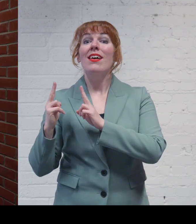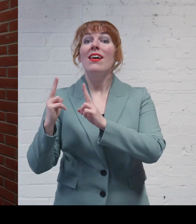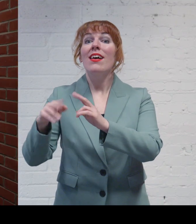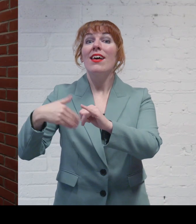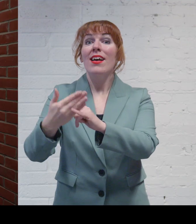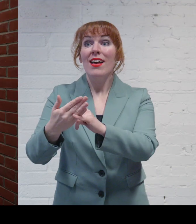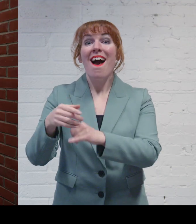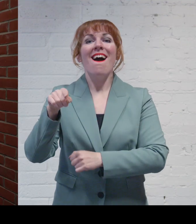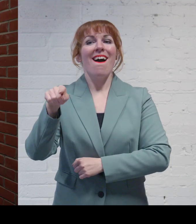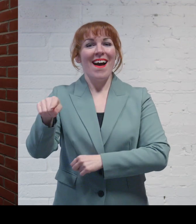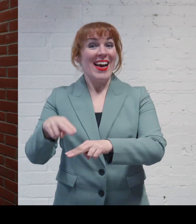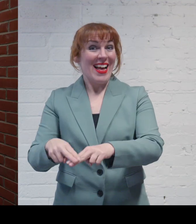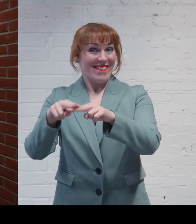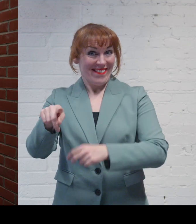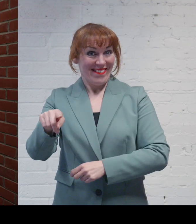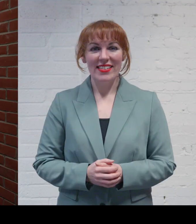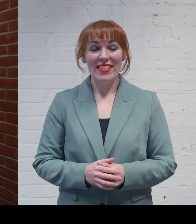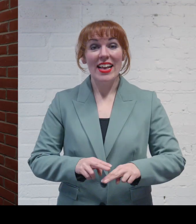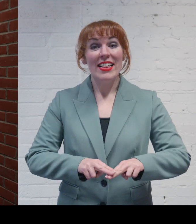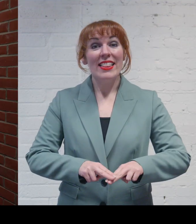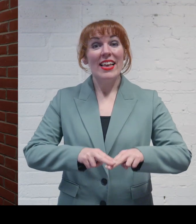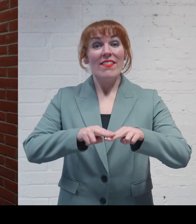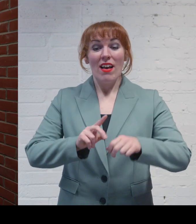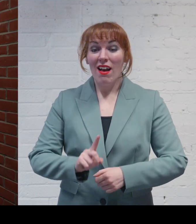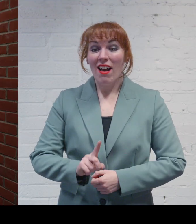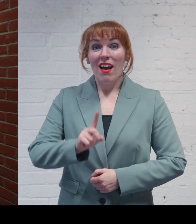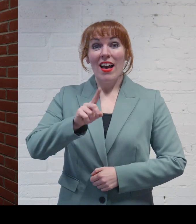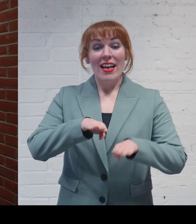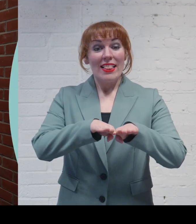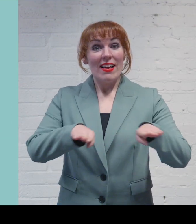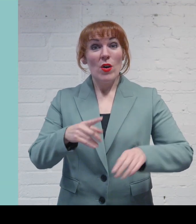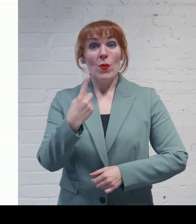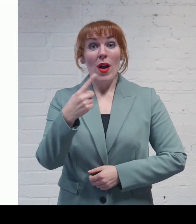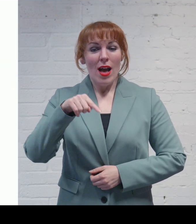At the end of the corridor is the lift that will take you to the upper levels.